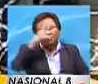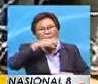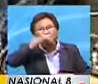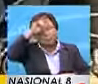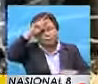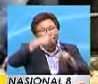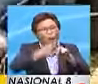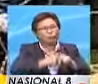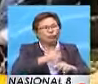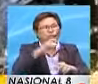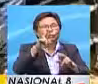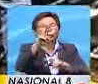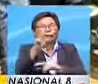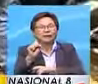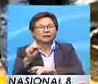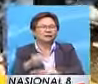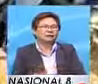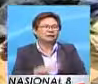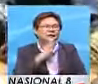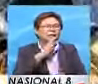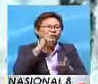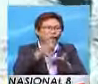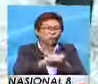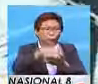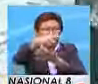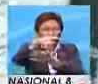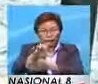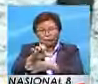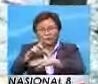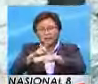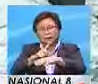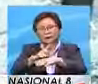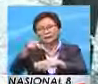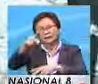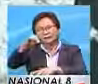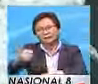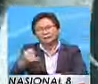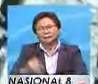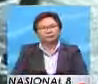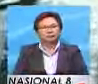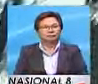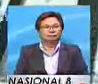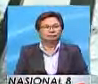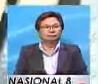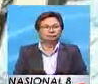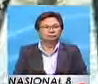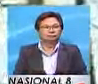Beliau berkata demikian dalam sidang media di Petaling Jaya.